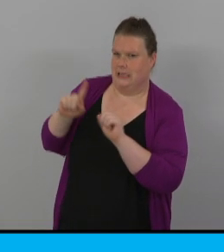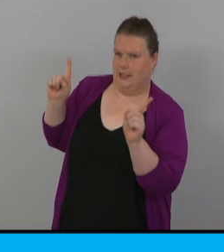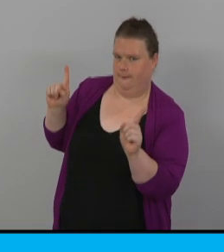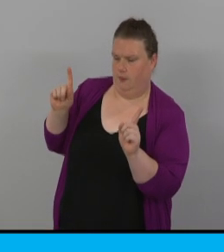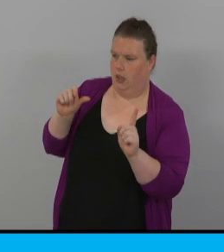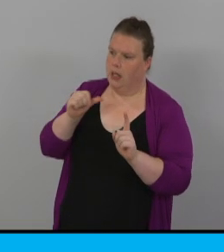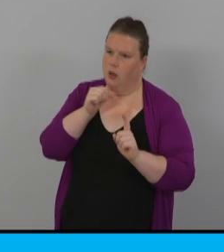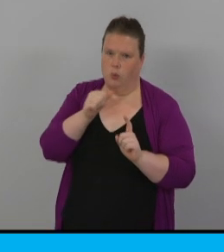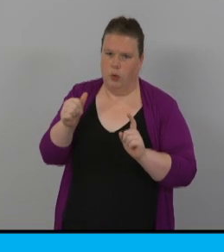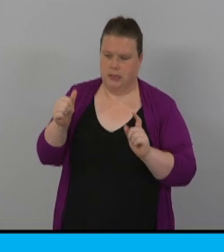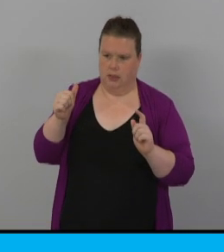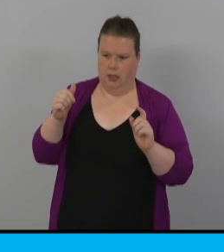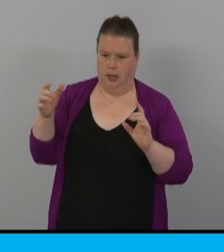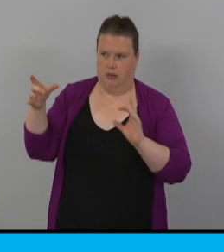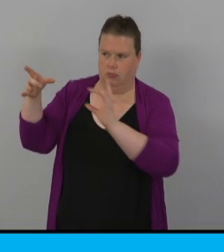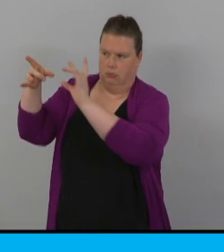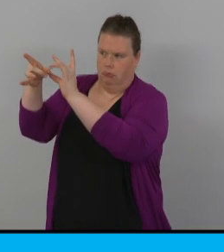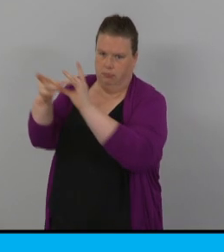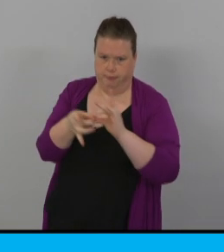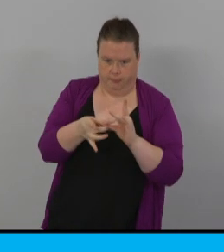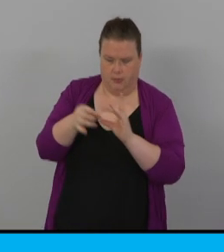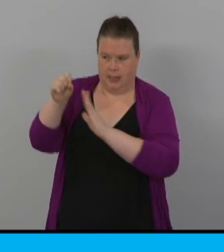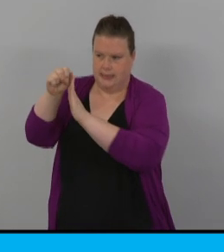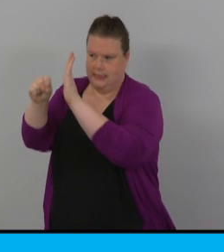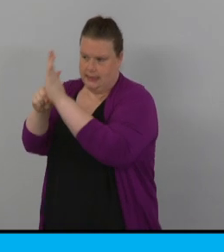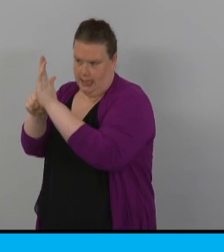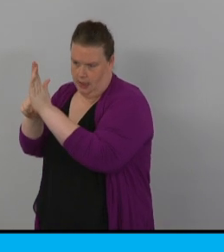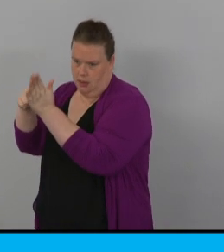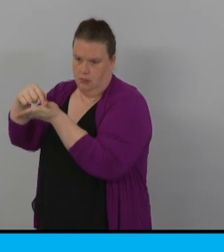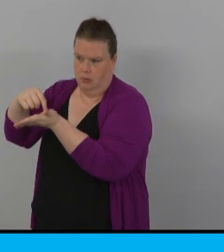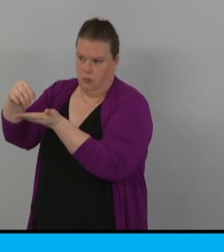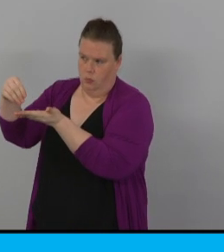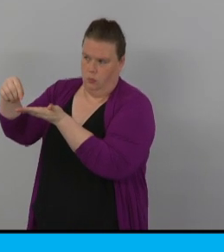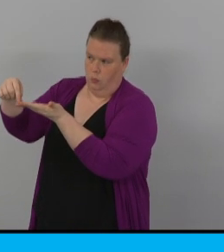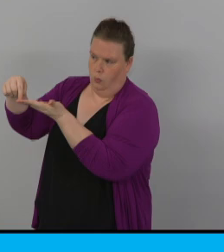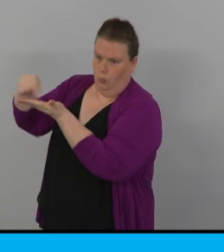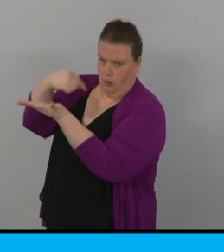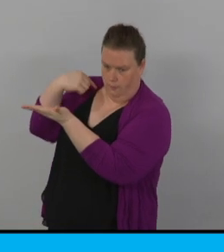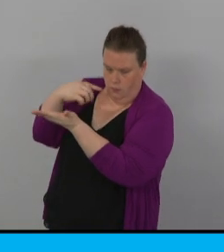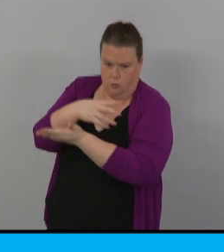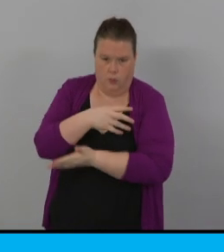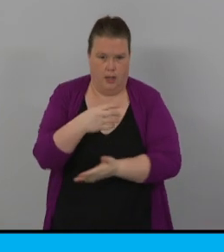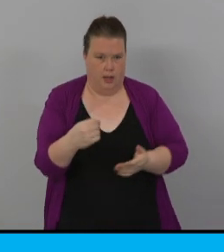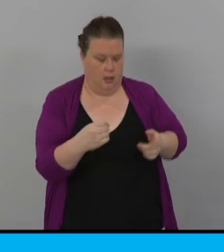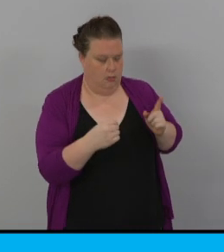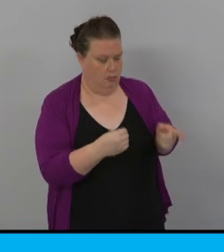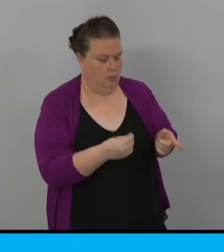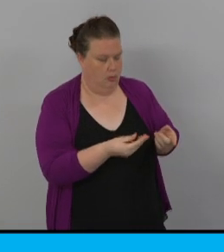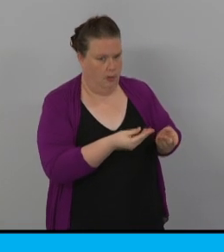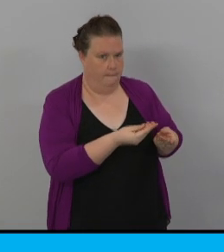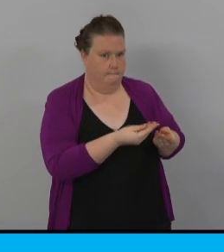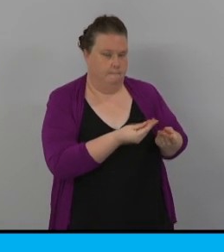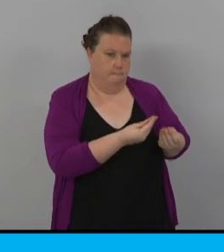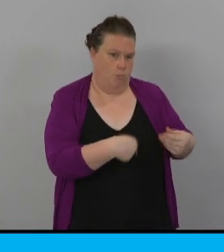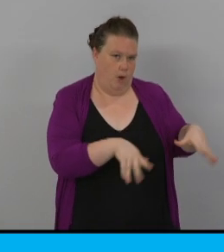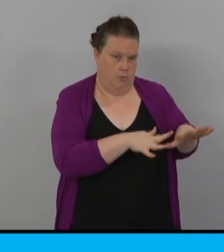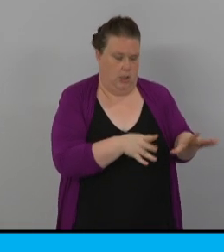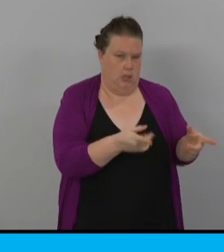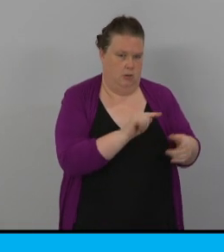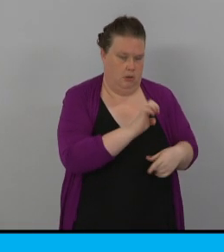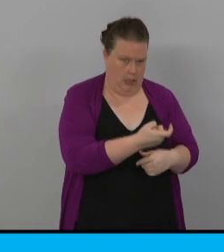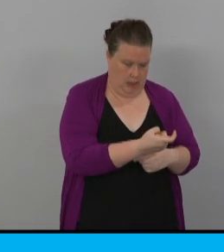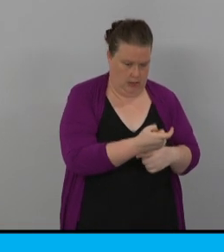but that is something that the district could consider at some point of changing their fiscal year. And then we have to have a